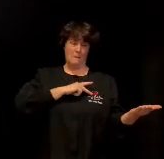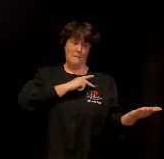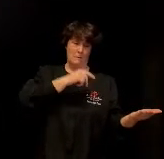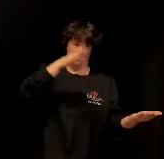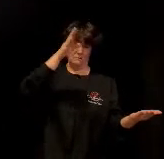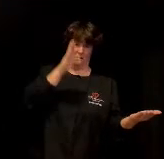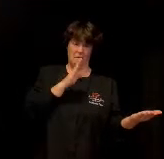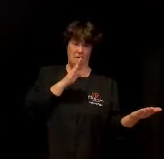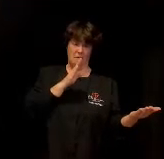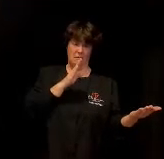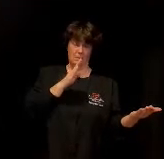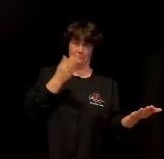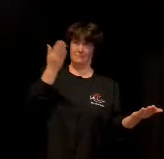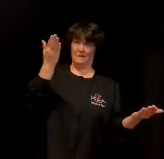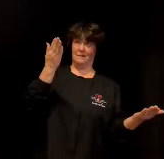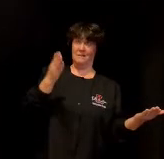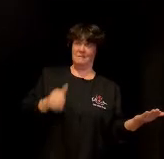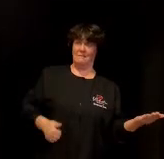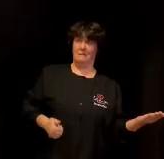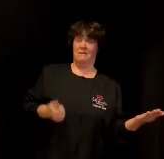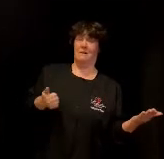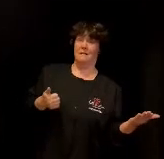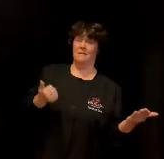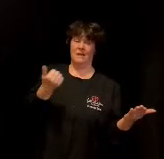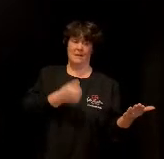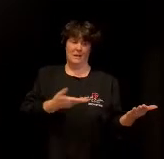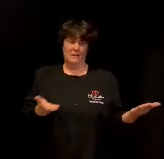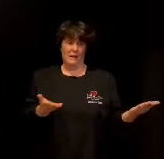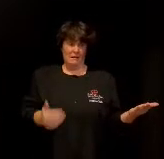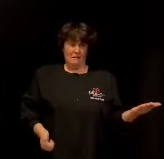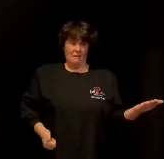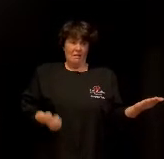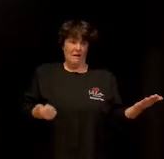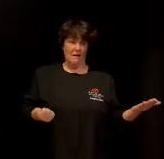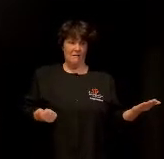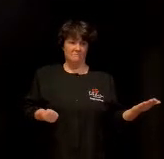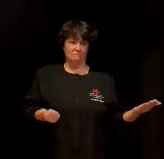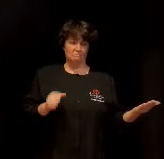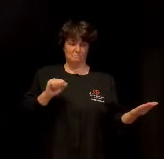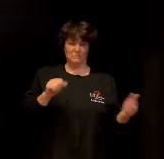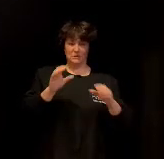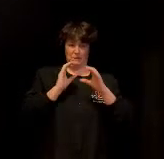alive. And an alive, anything alive is going to be communicating.